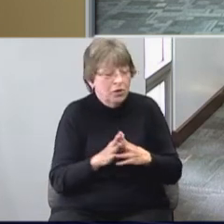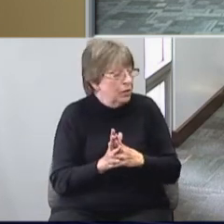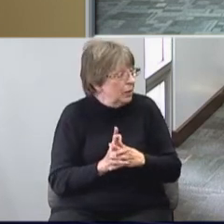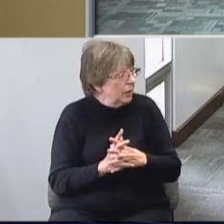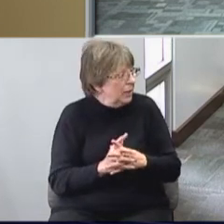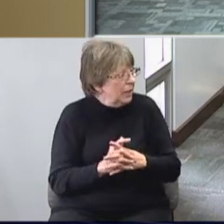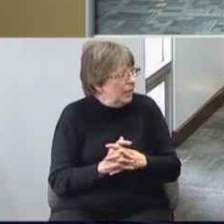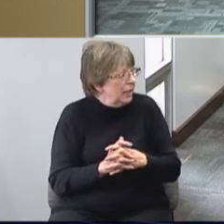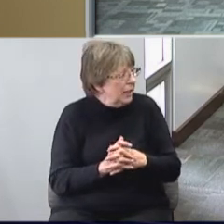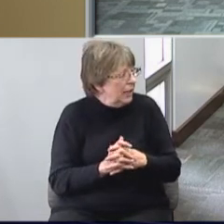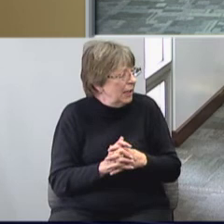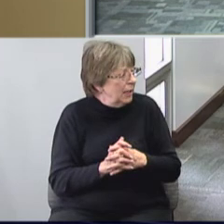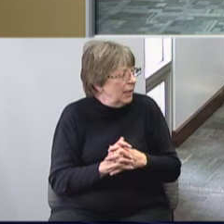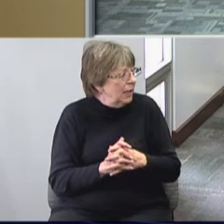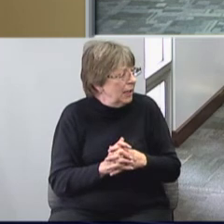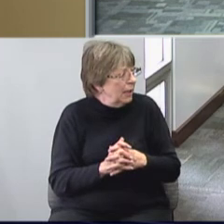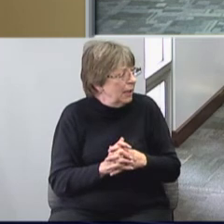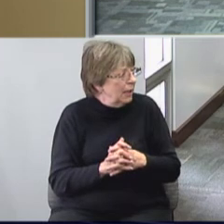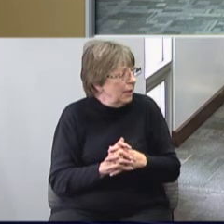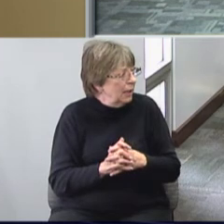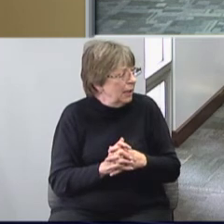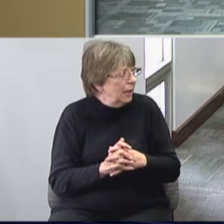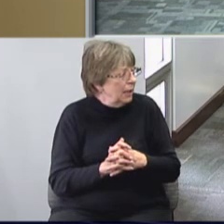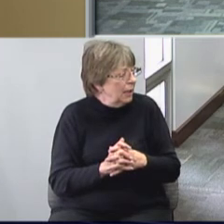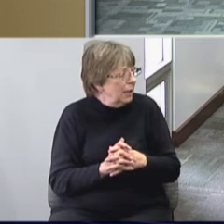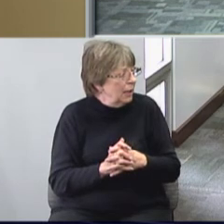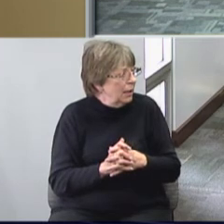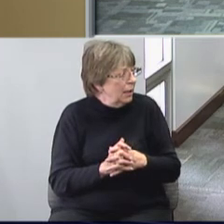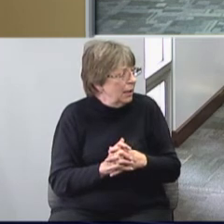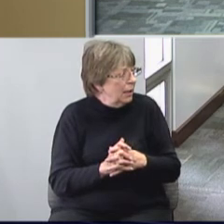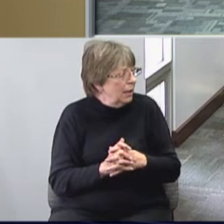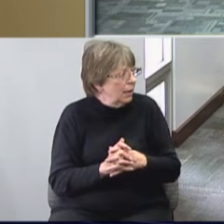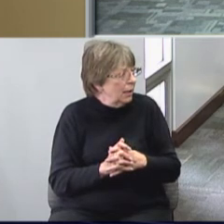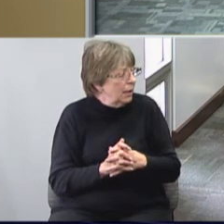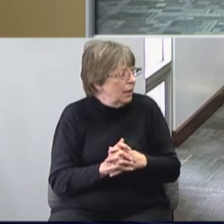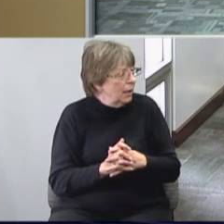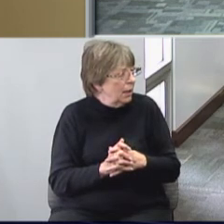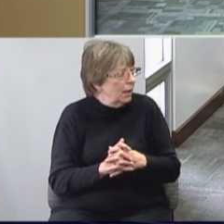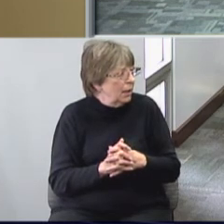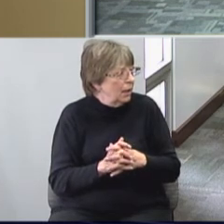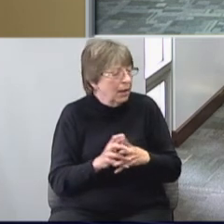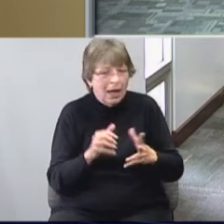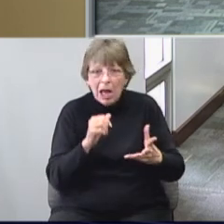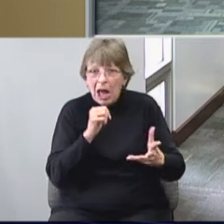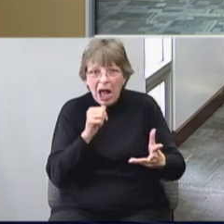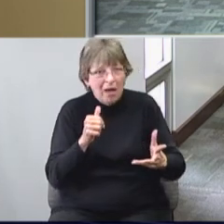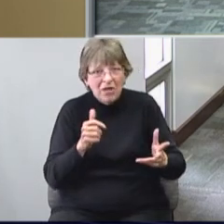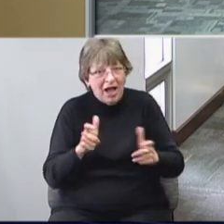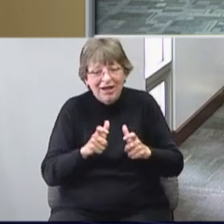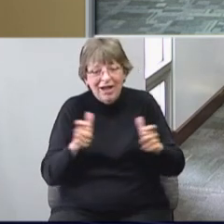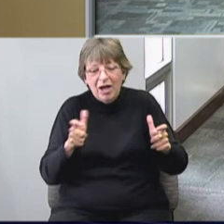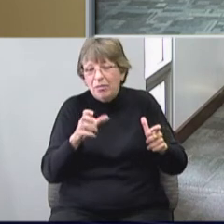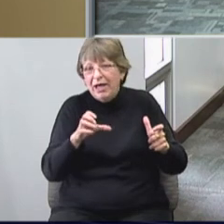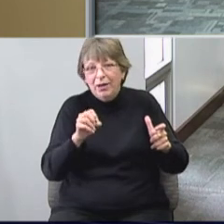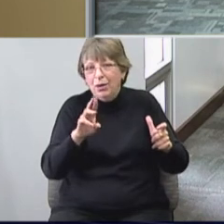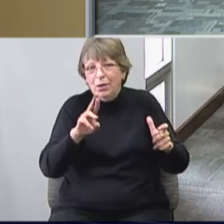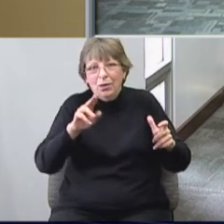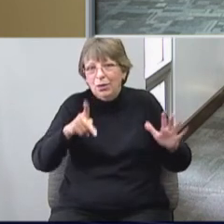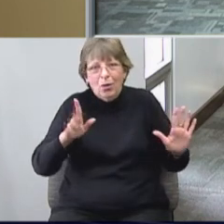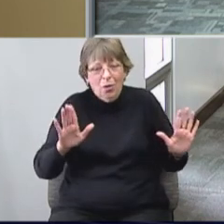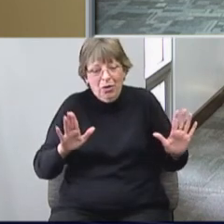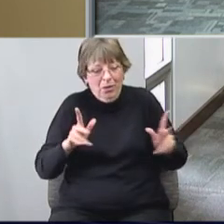renovations, and as you see, I'm no big corporate person. I'm an individual